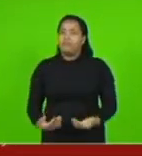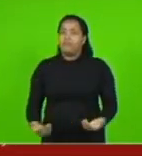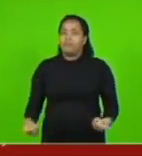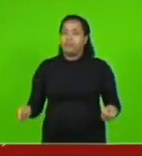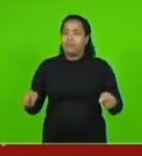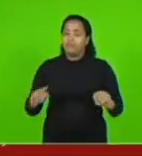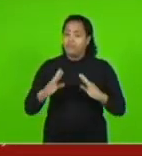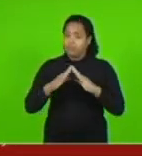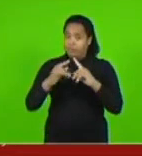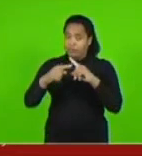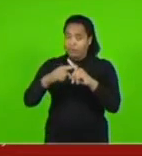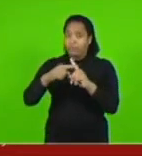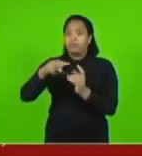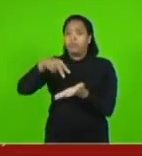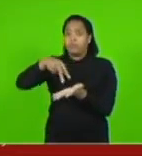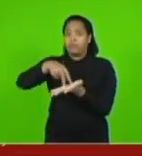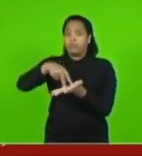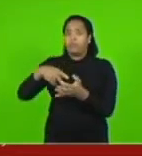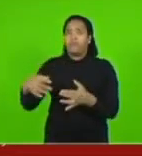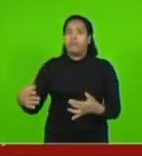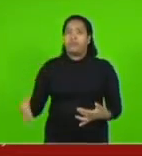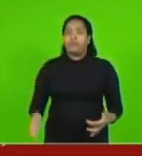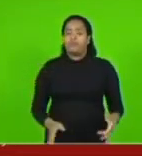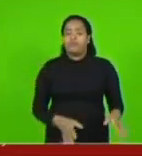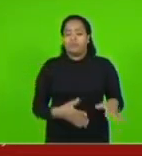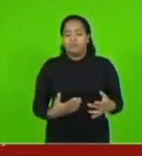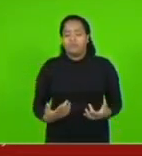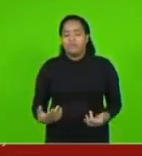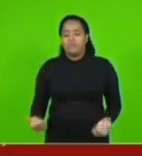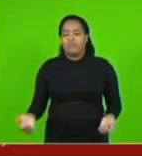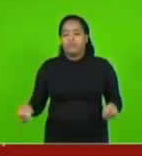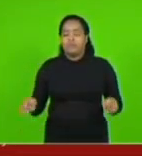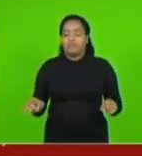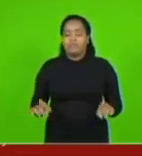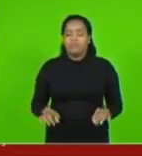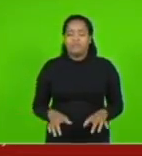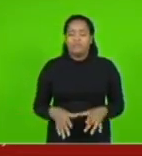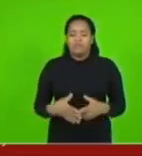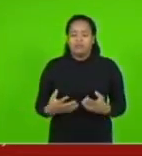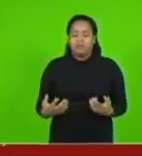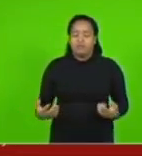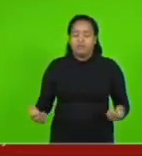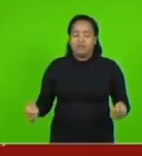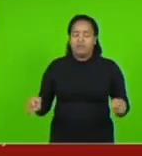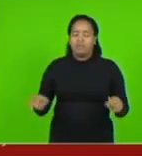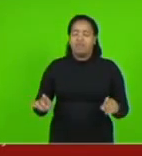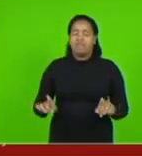Is going to rise with us. So we're going to now listen to this song.